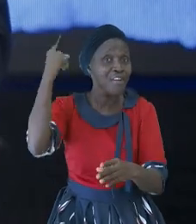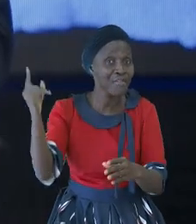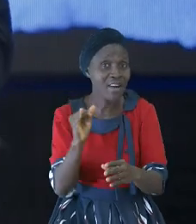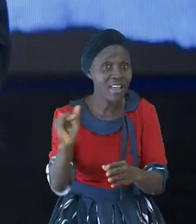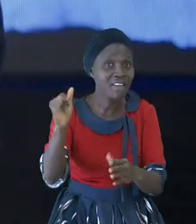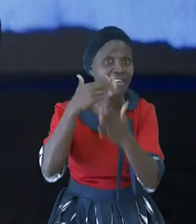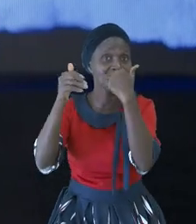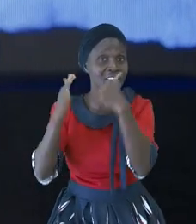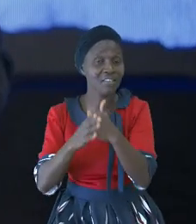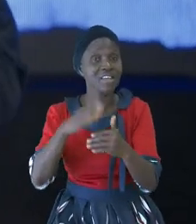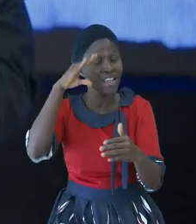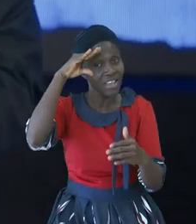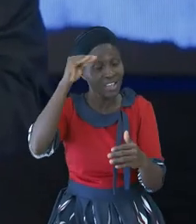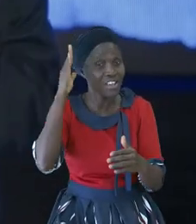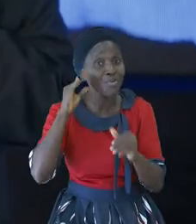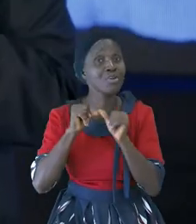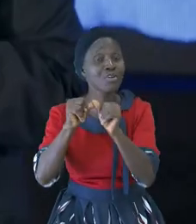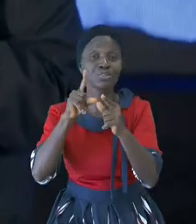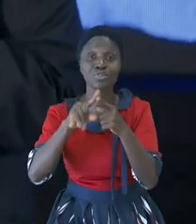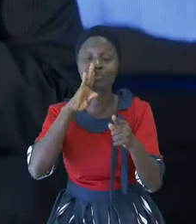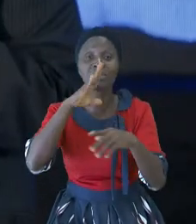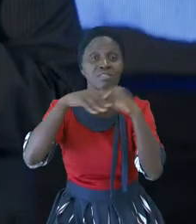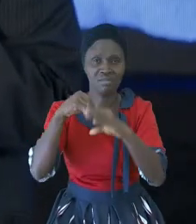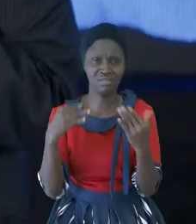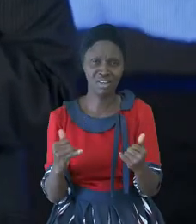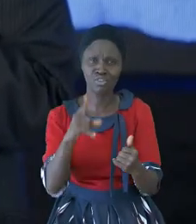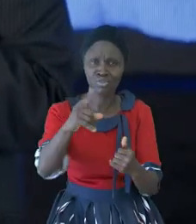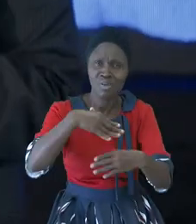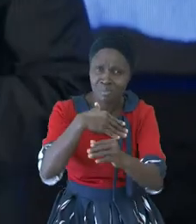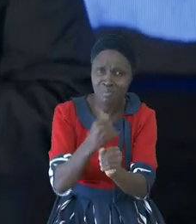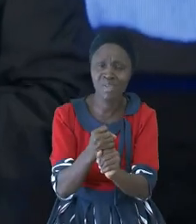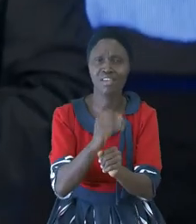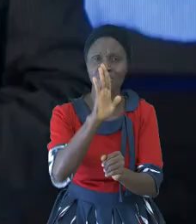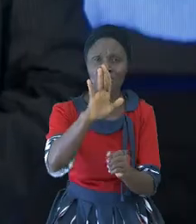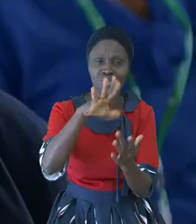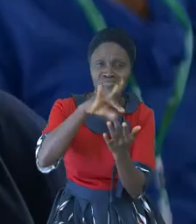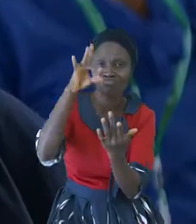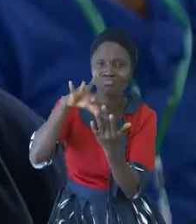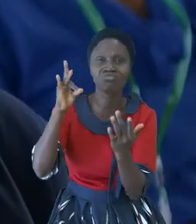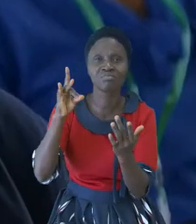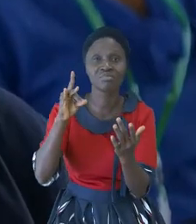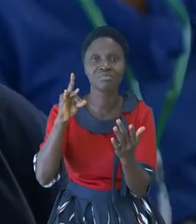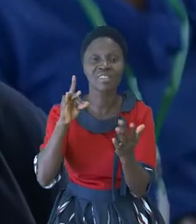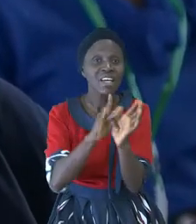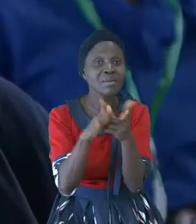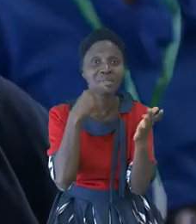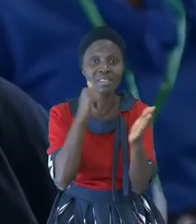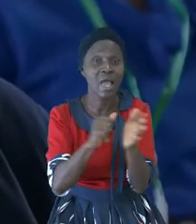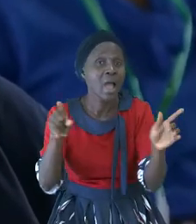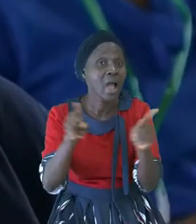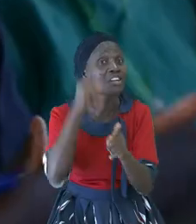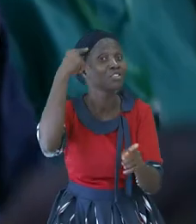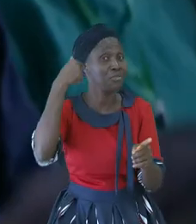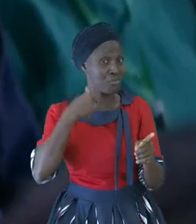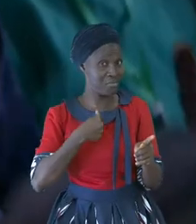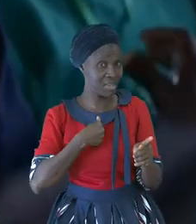forever he'll be comforted? Make your choice. As for me and my house, we will serve the Lord. As for me